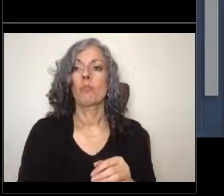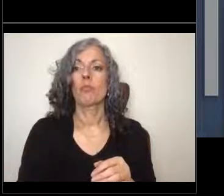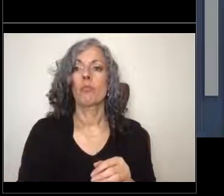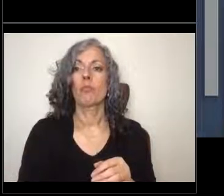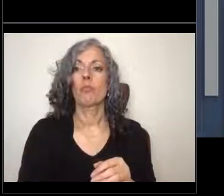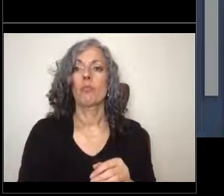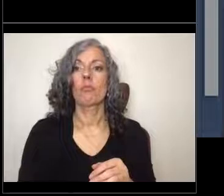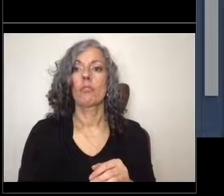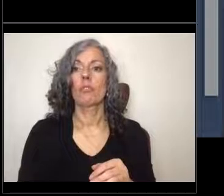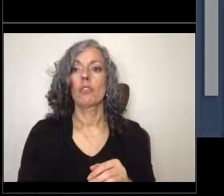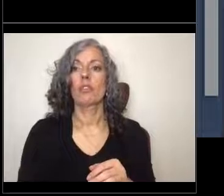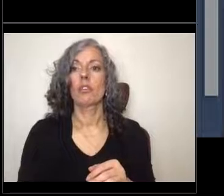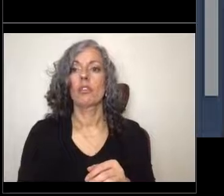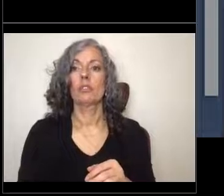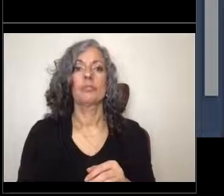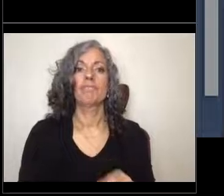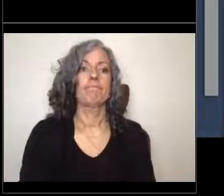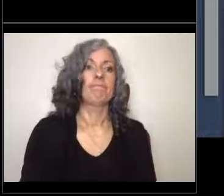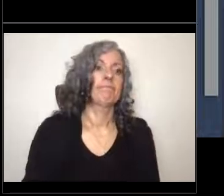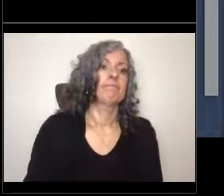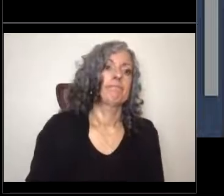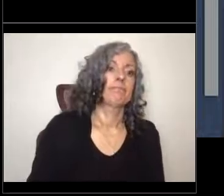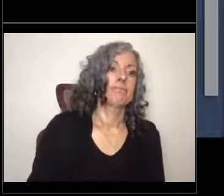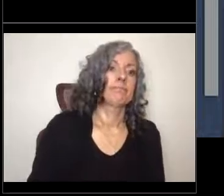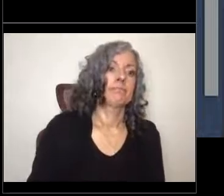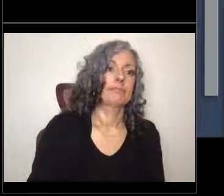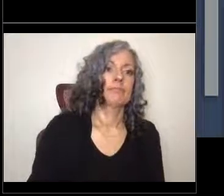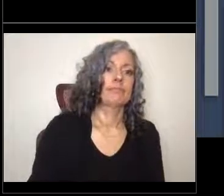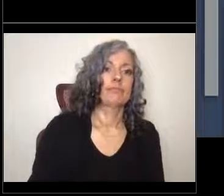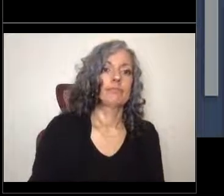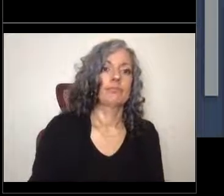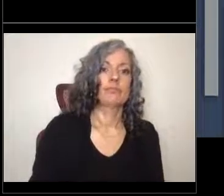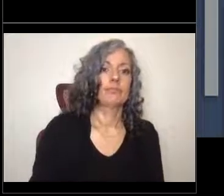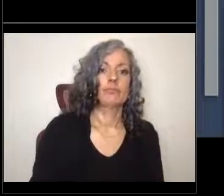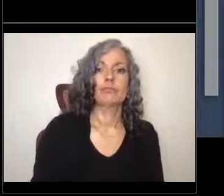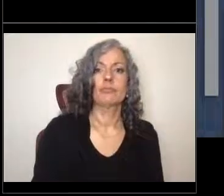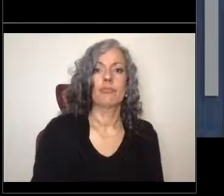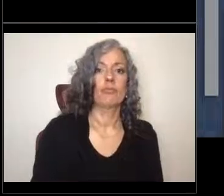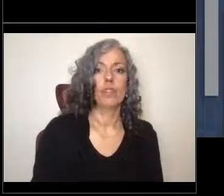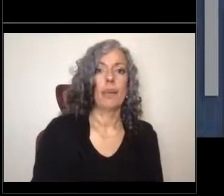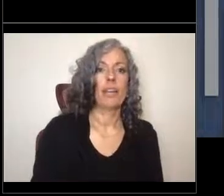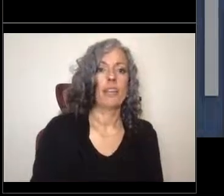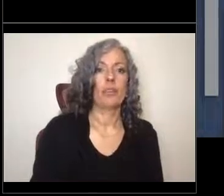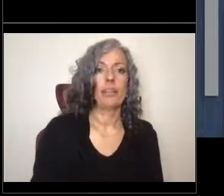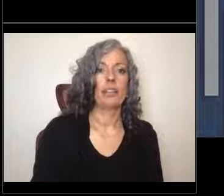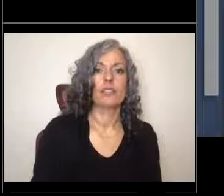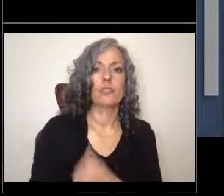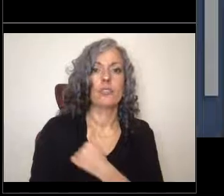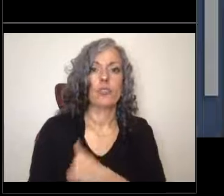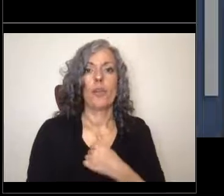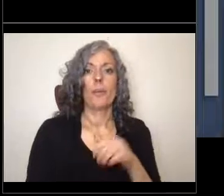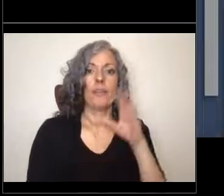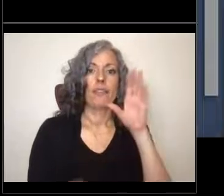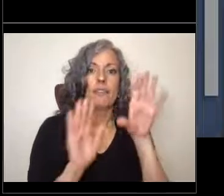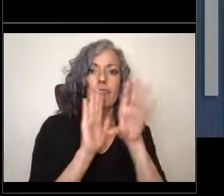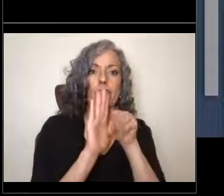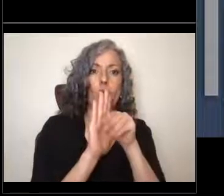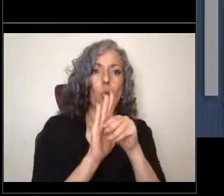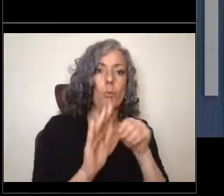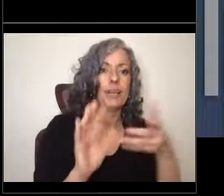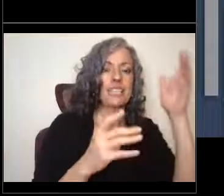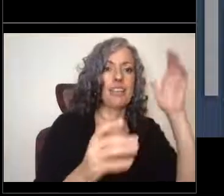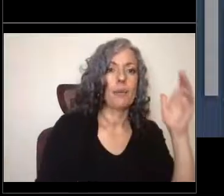enhance the rural context, and we appreciate Marlon previously reaching out to us in the rural context and providing us